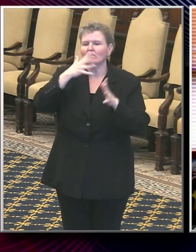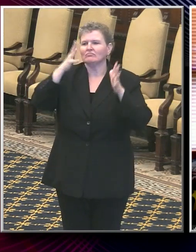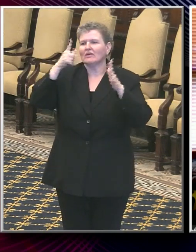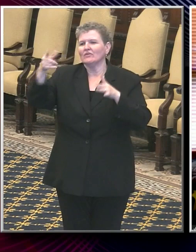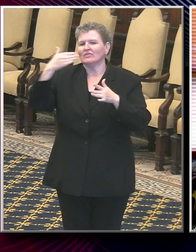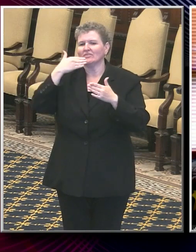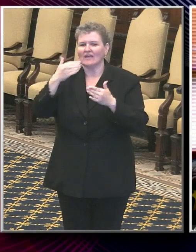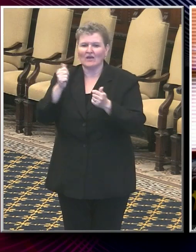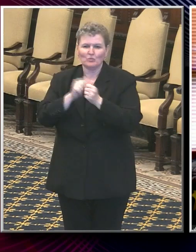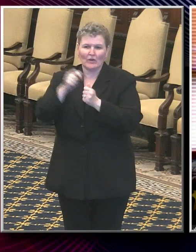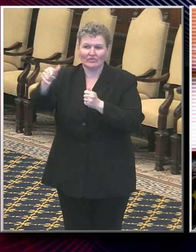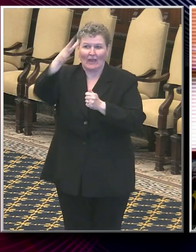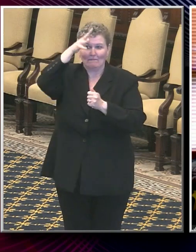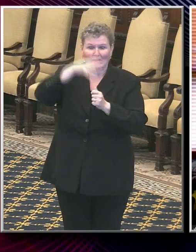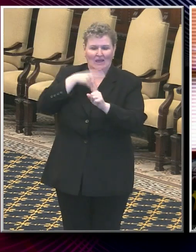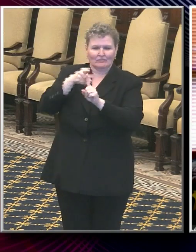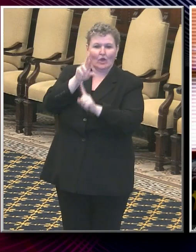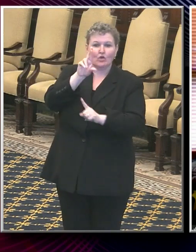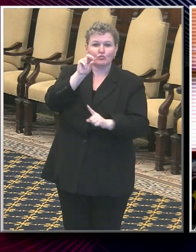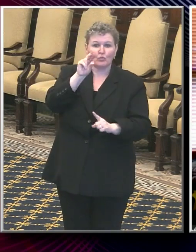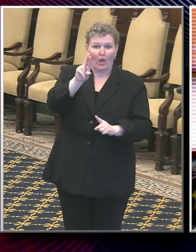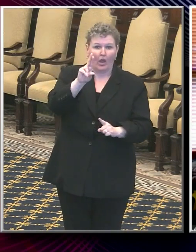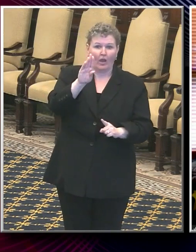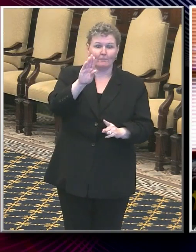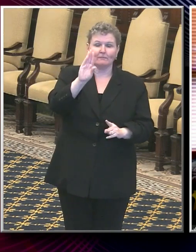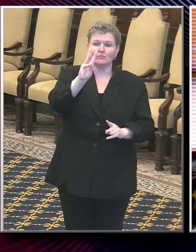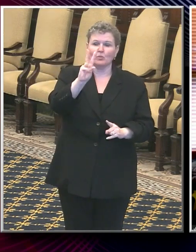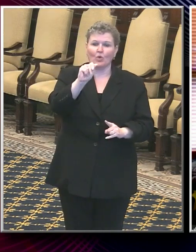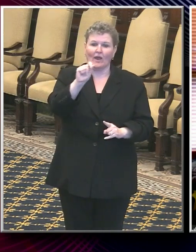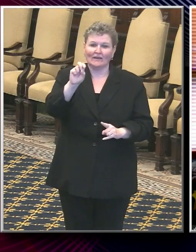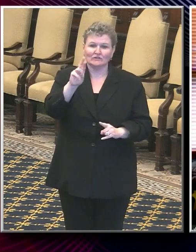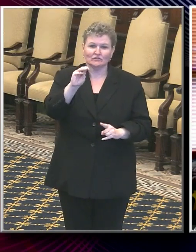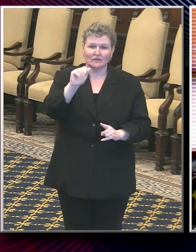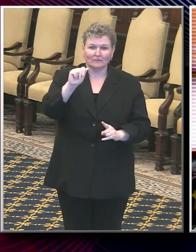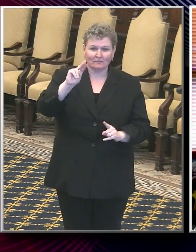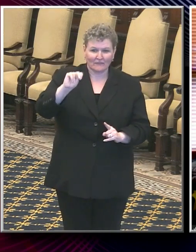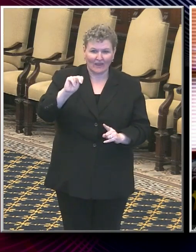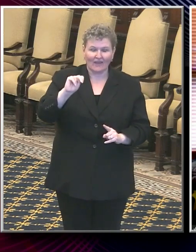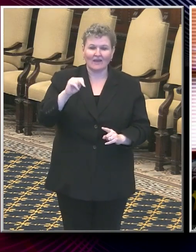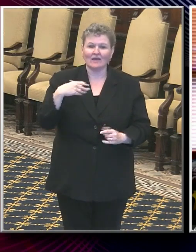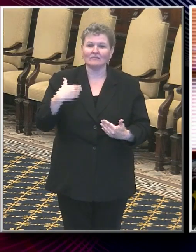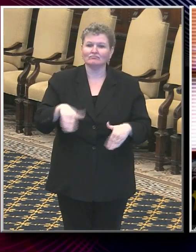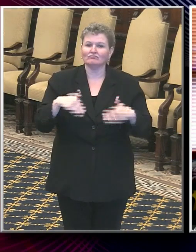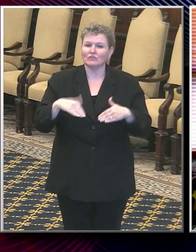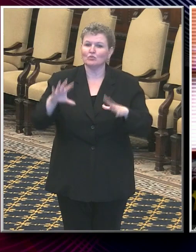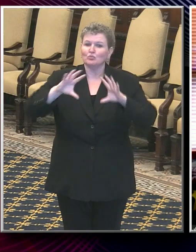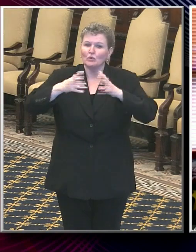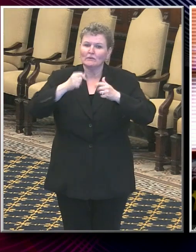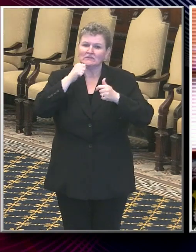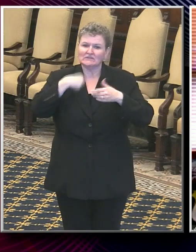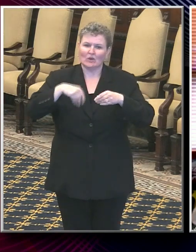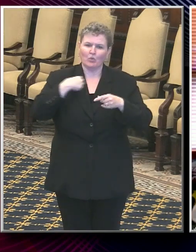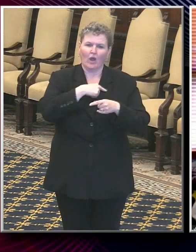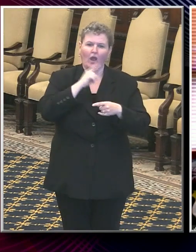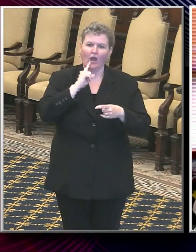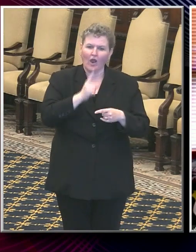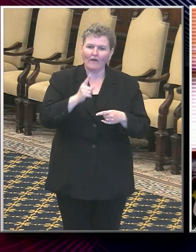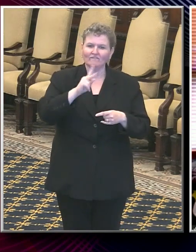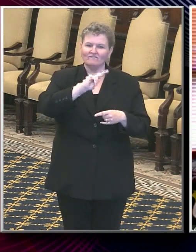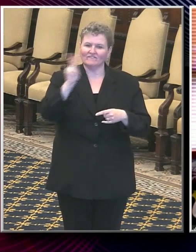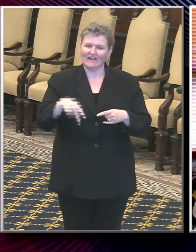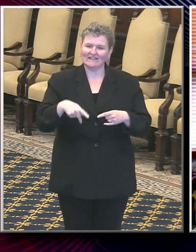Wasserman. They have come together to launch We Are Philly. The group is selling We Are Philly t-shirts. And I have one right here, if you can see